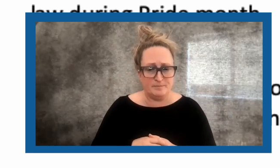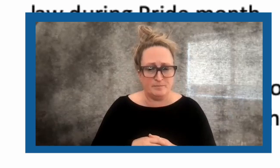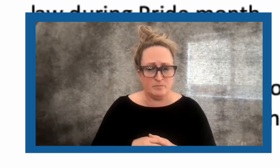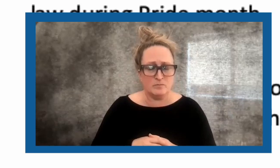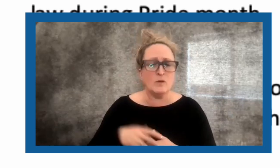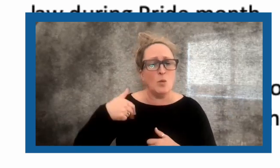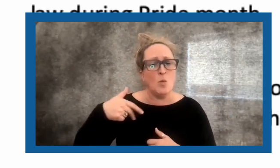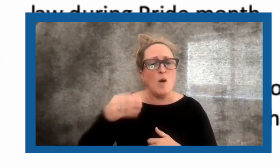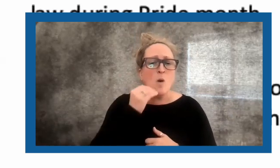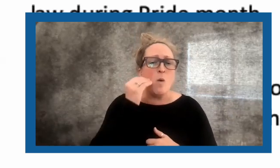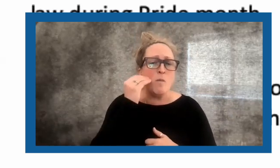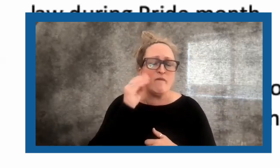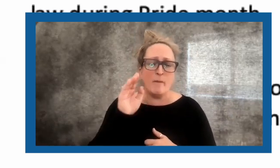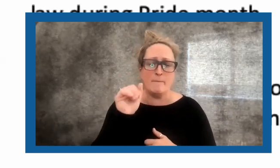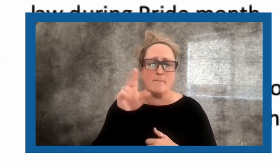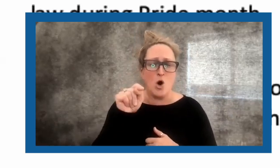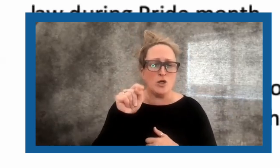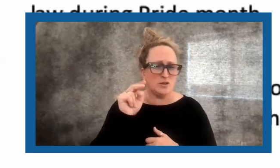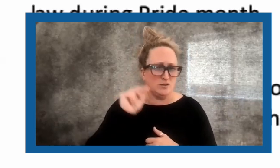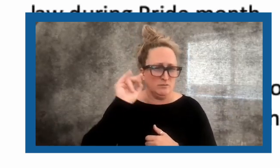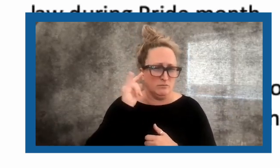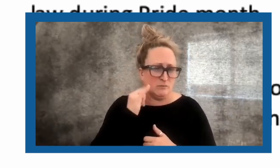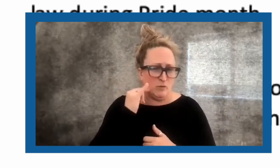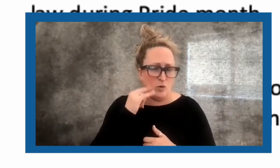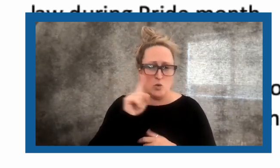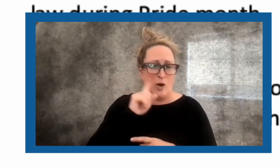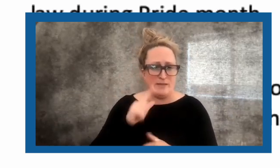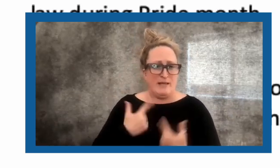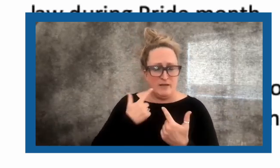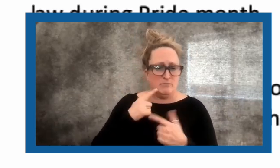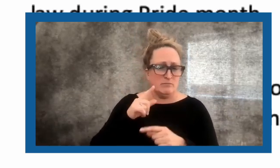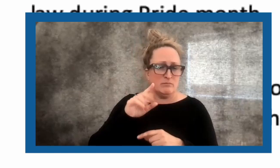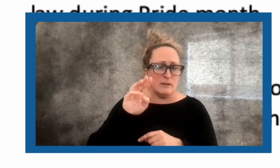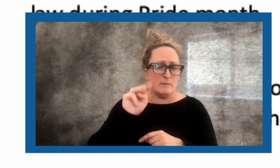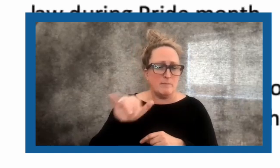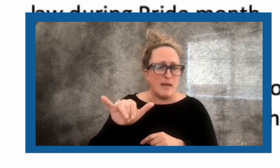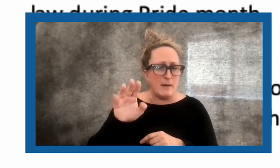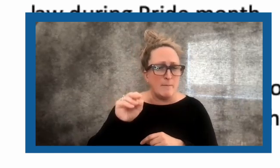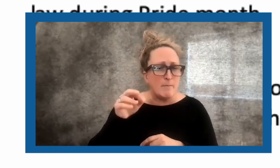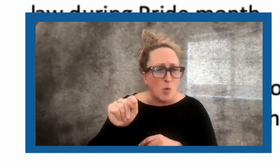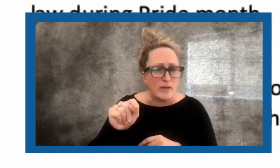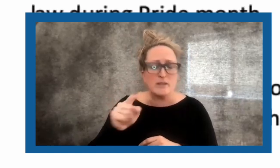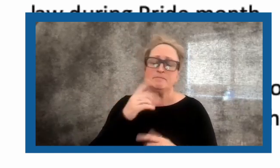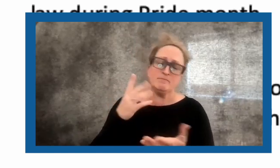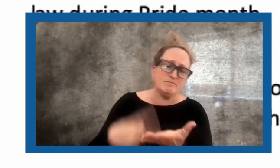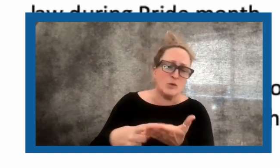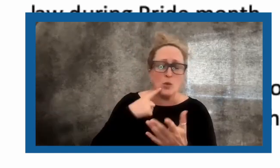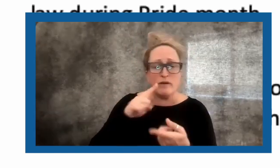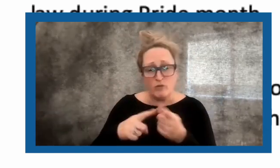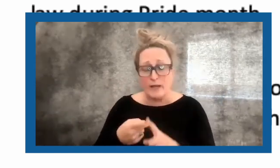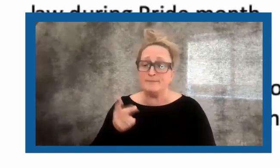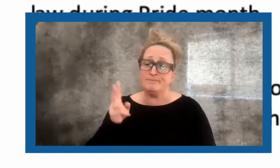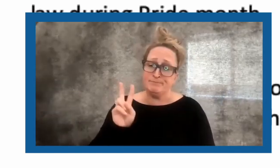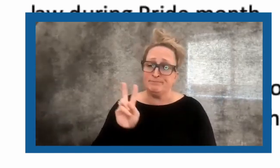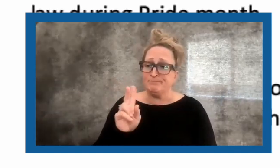Walking home from a BART station to where I was living at the time out in Bay Point, and talking with a friend of mine as we walked